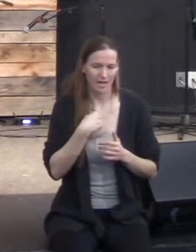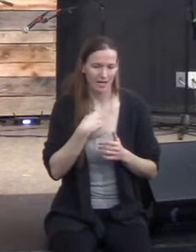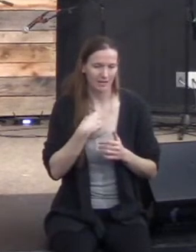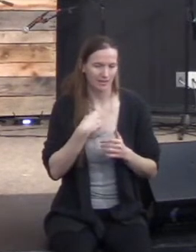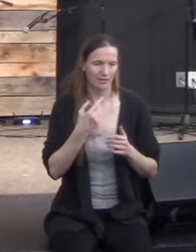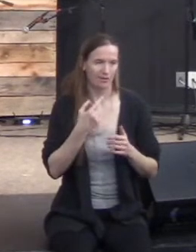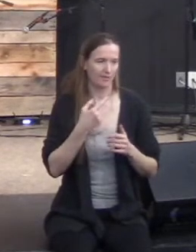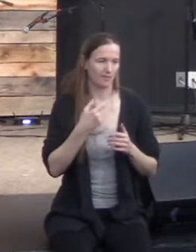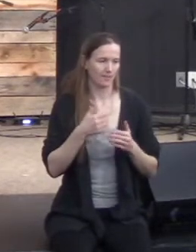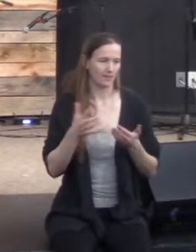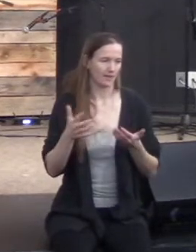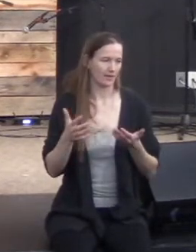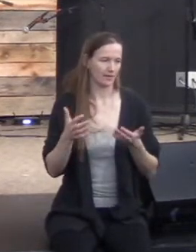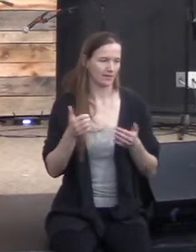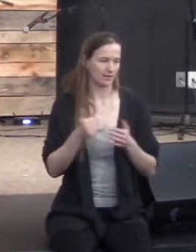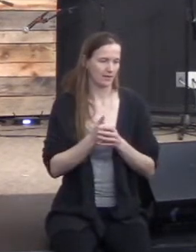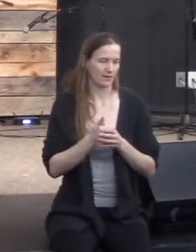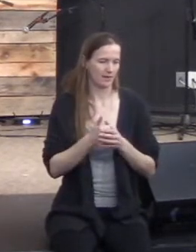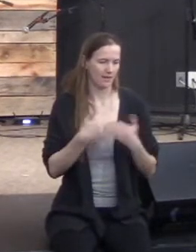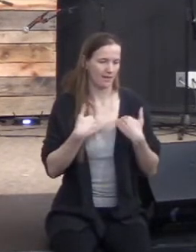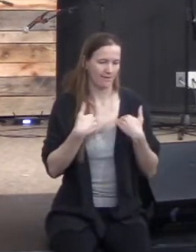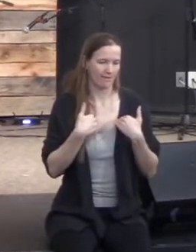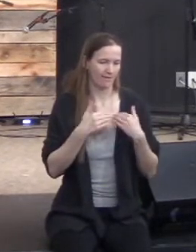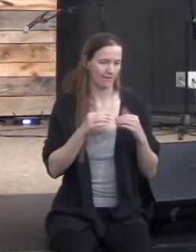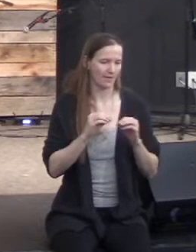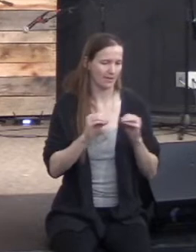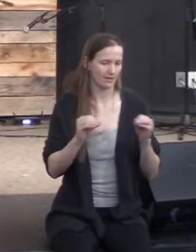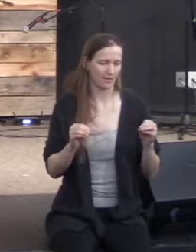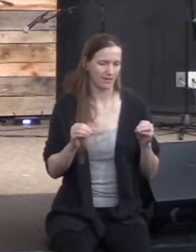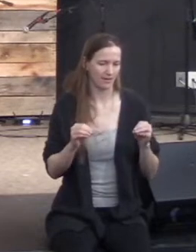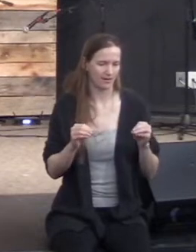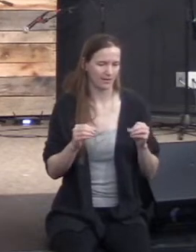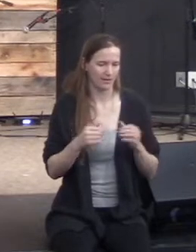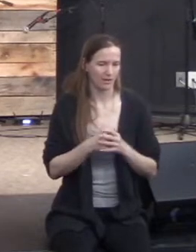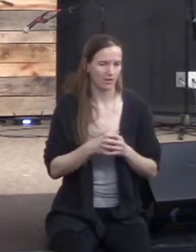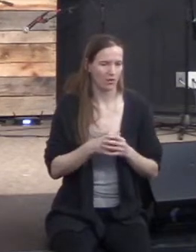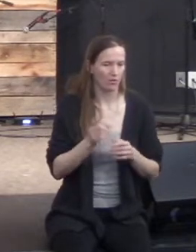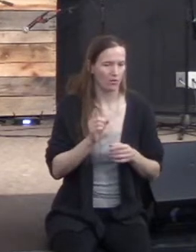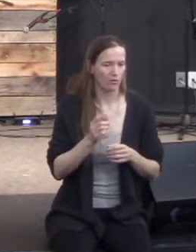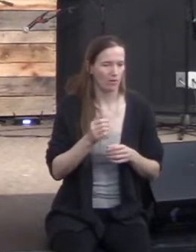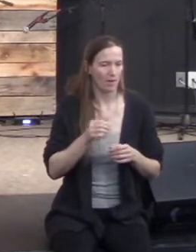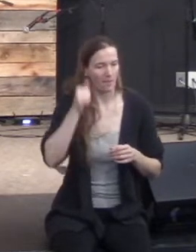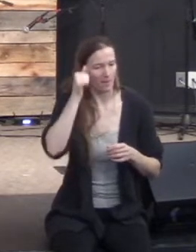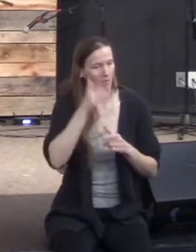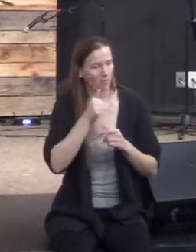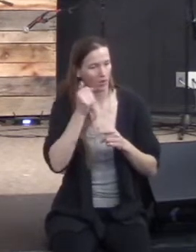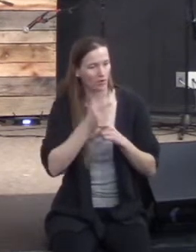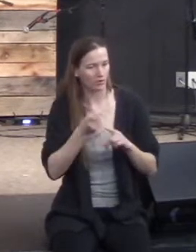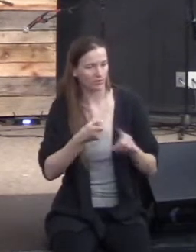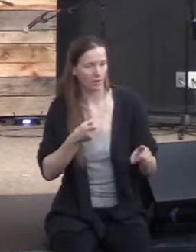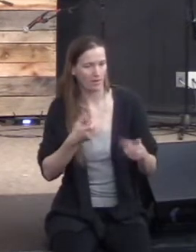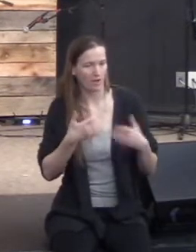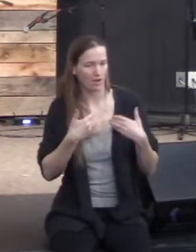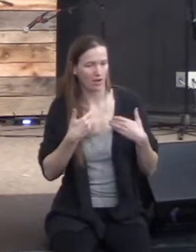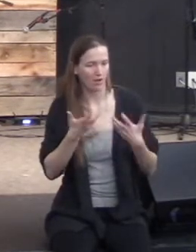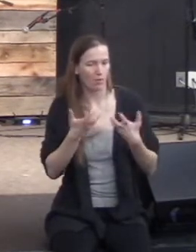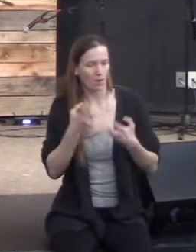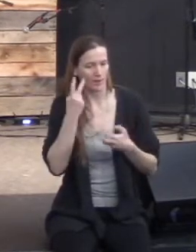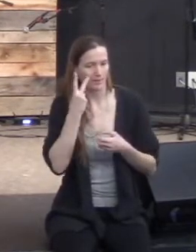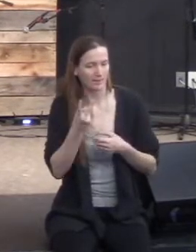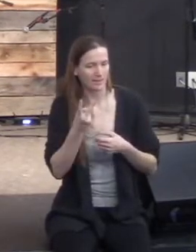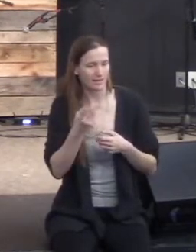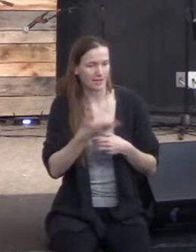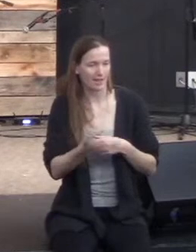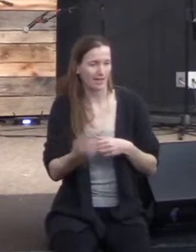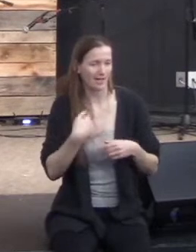anymore. No matter where my brother comes from, I want him to see what I'm offering. Just saying.